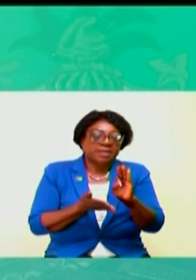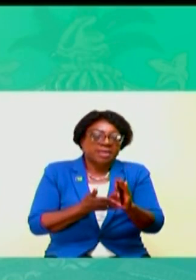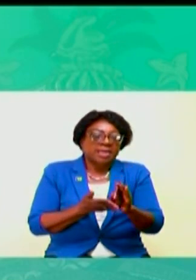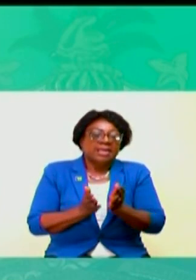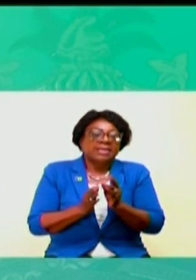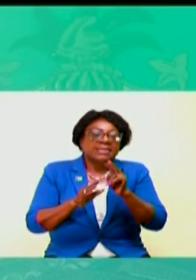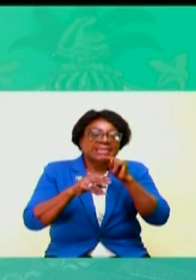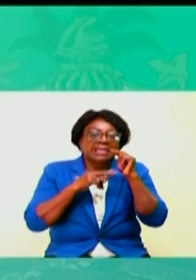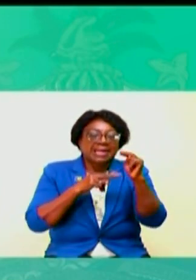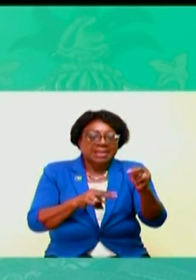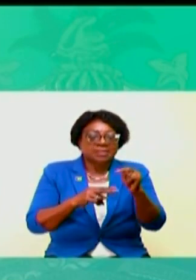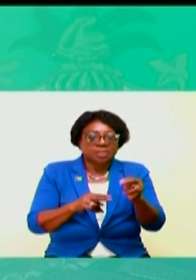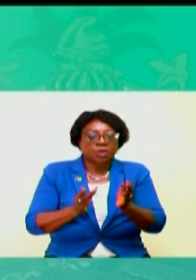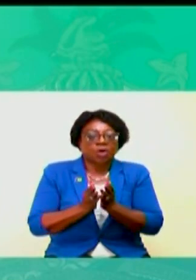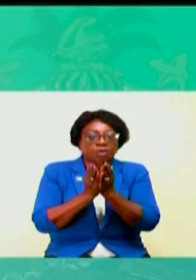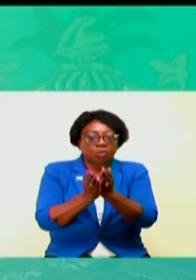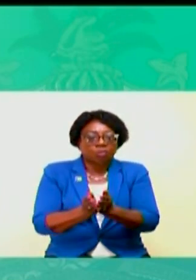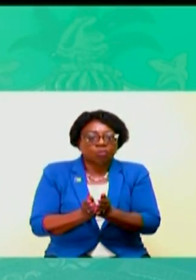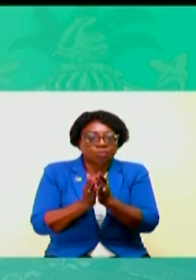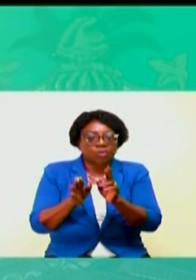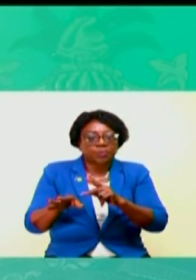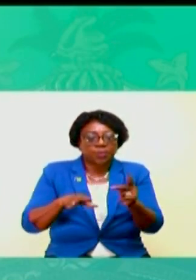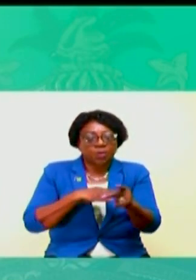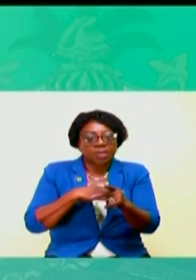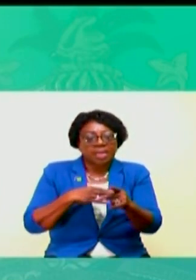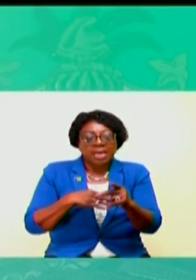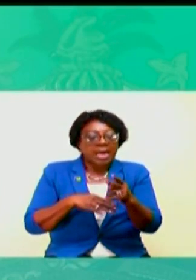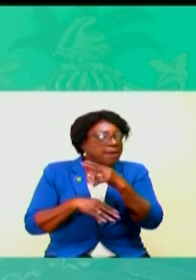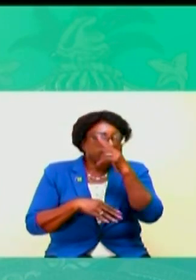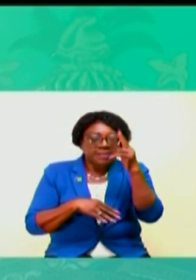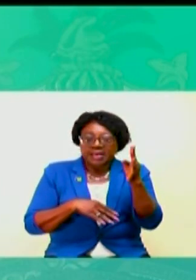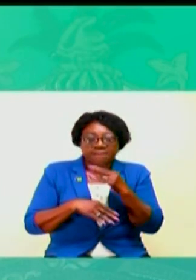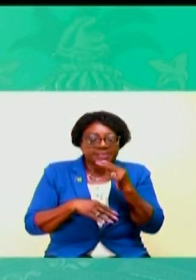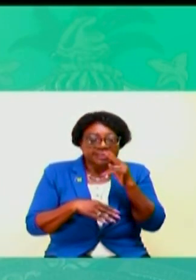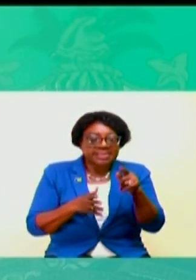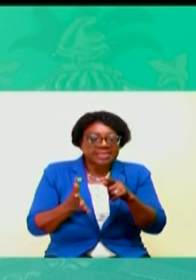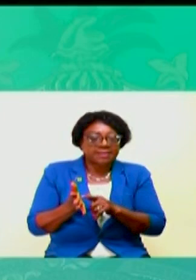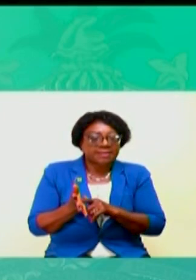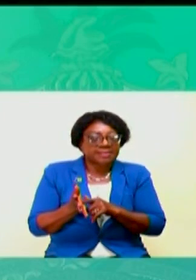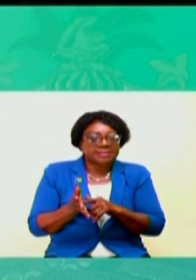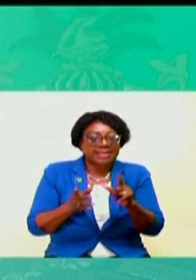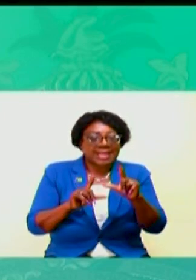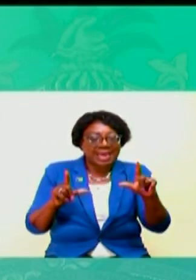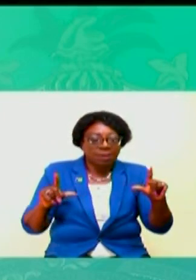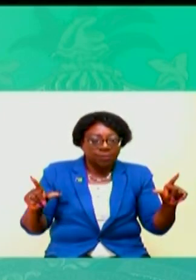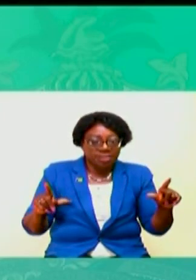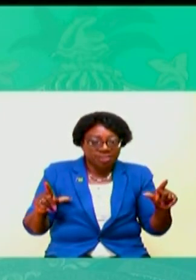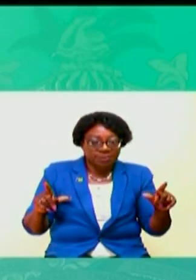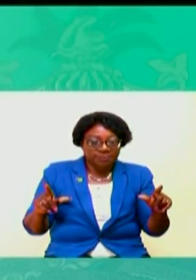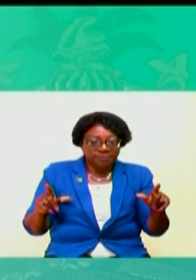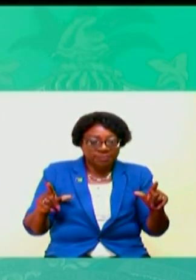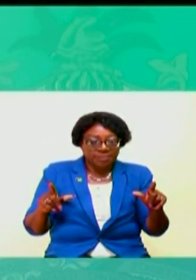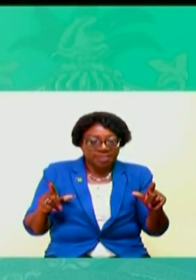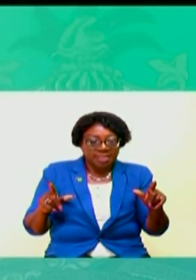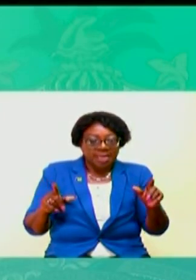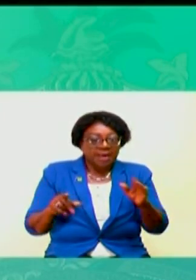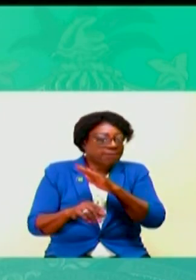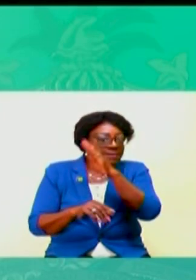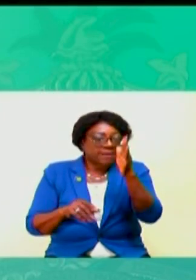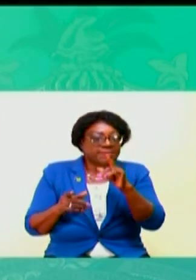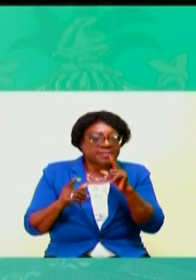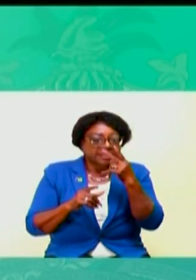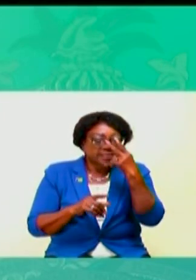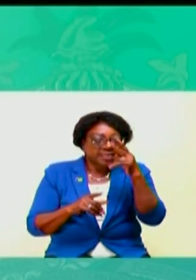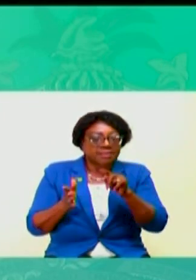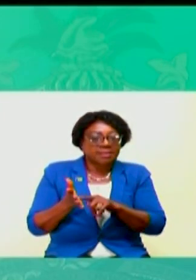Port, listen to this. I've never seen this language, Mr. Member for Sinanse. I've never seen this. The